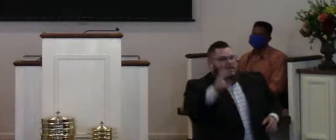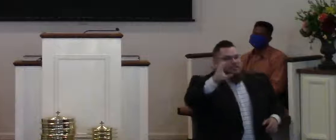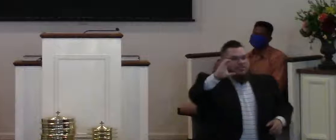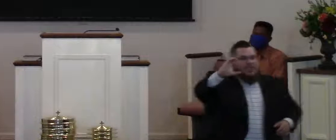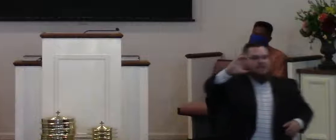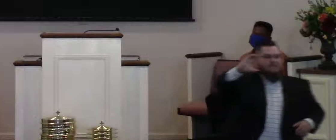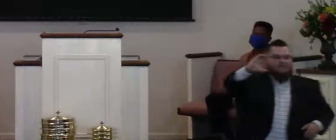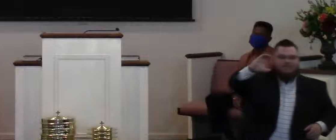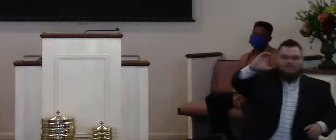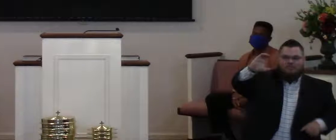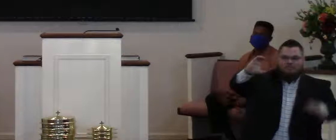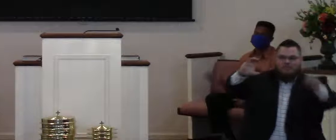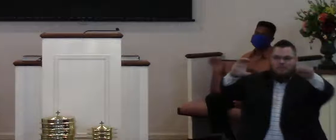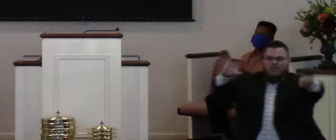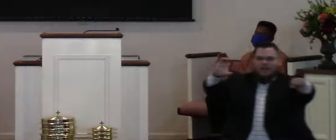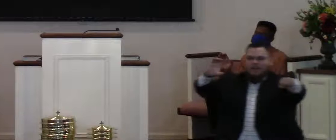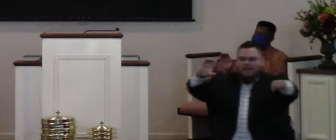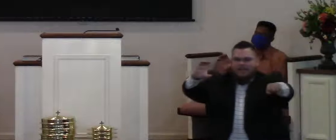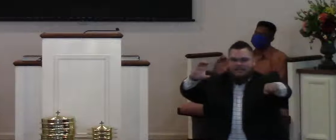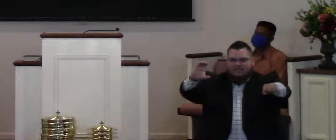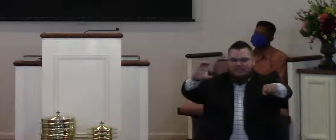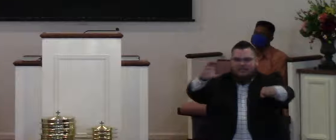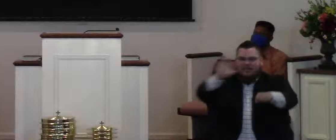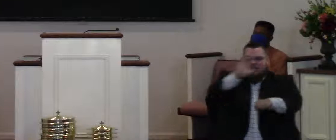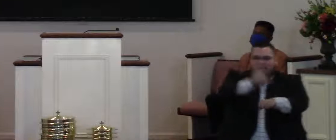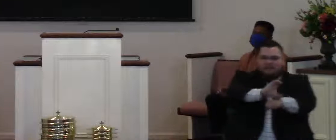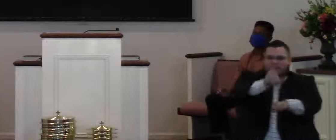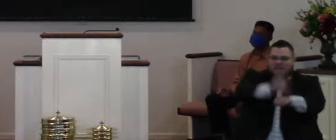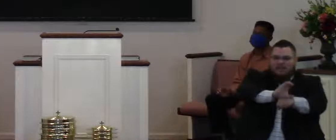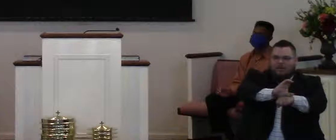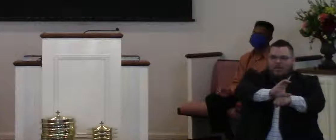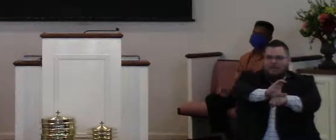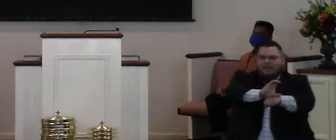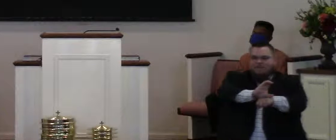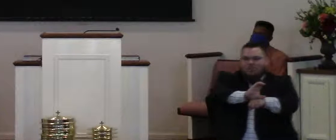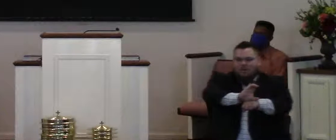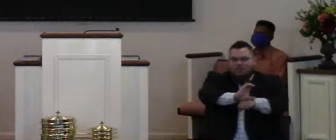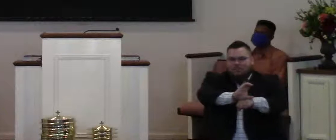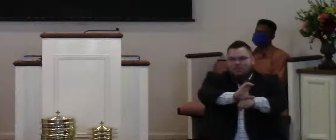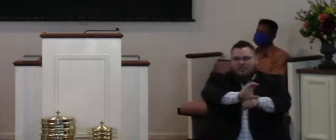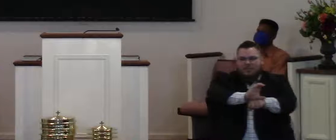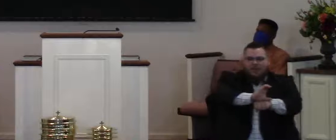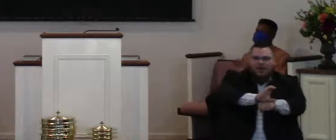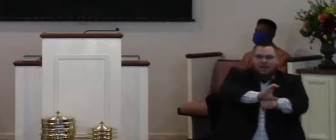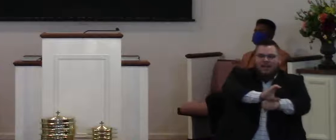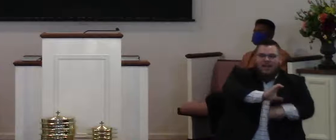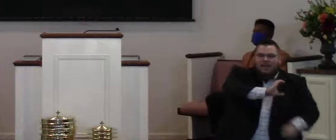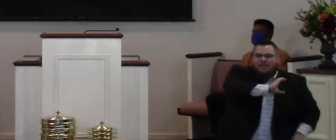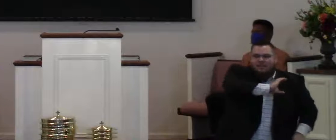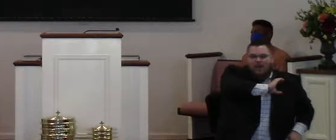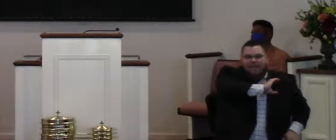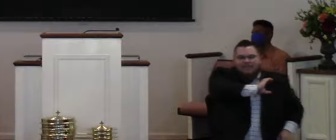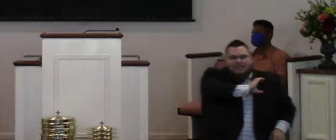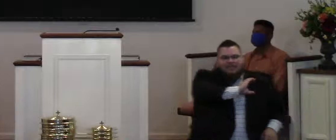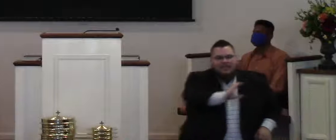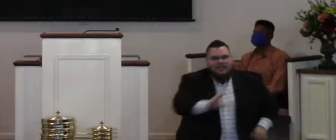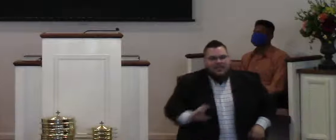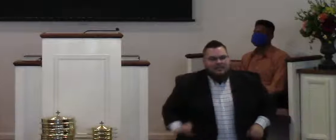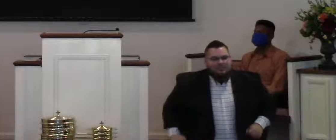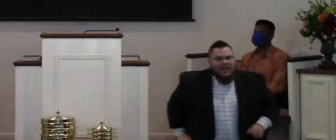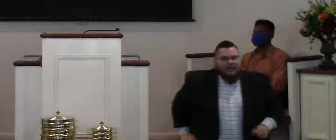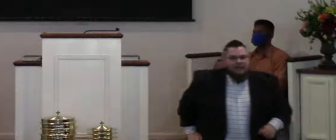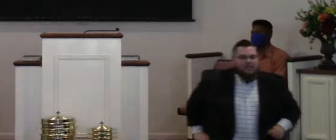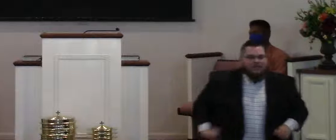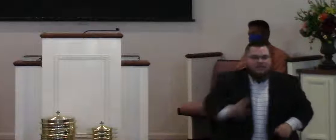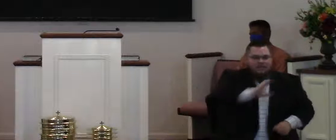So take your C, take your hand like this, bounce it on top of your hand. That's church, all right? And then Christ